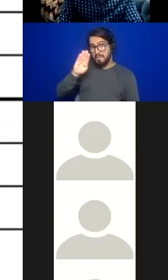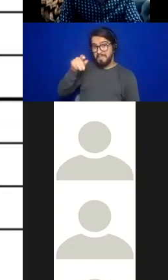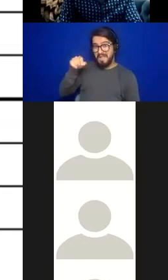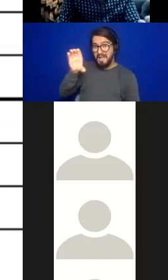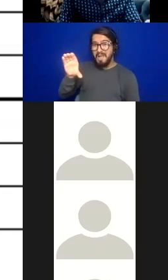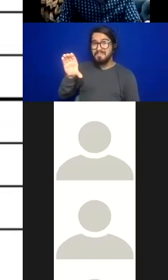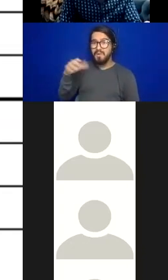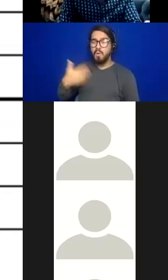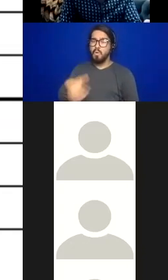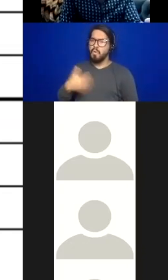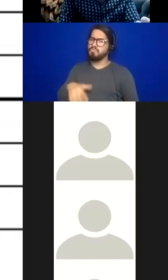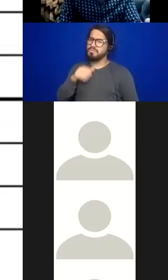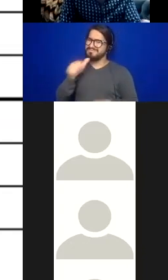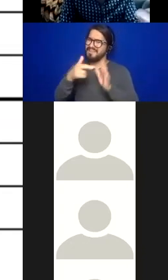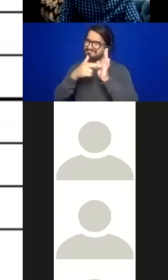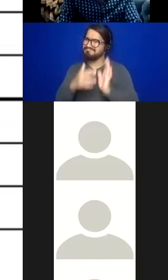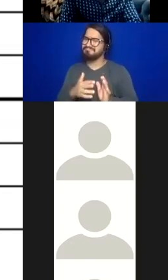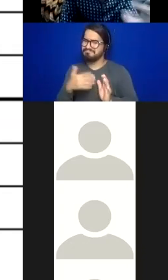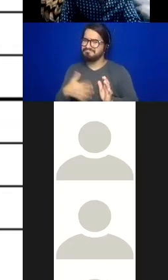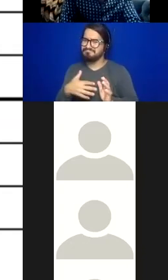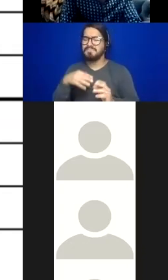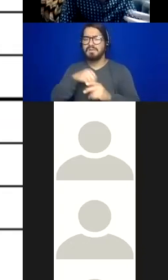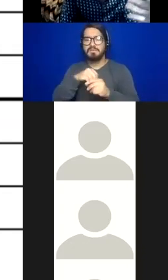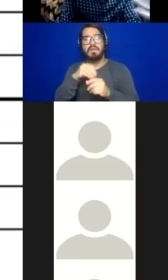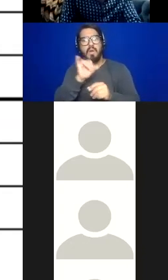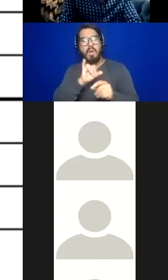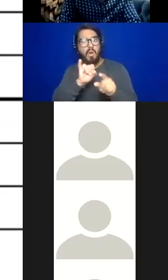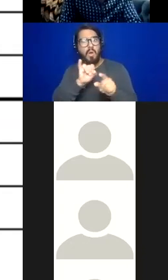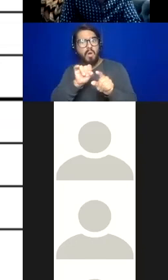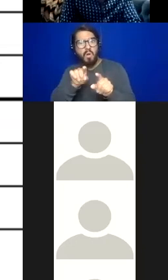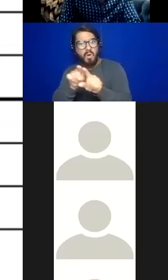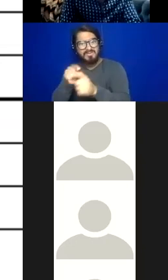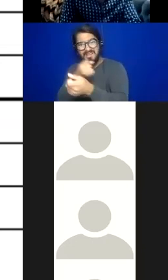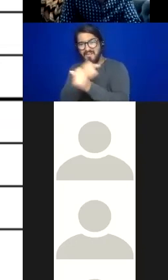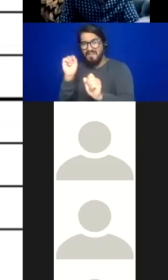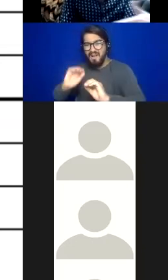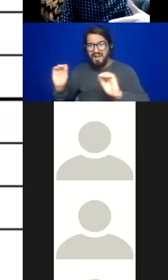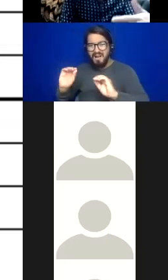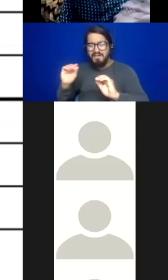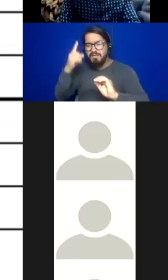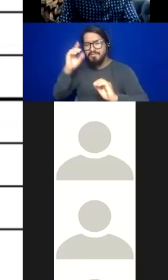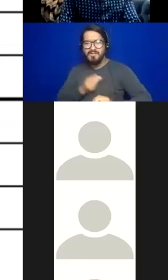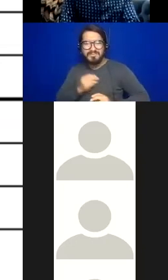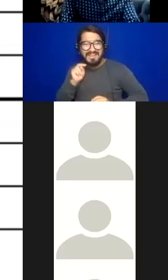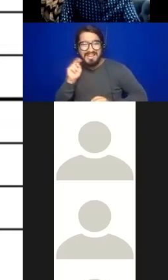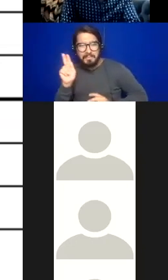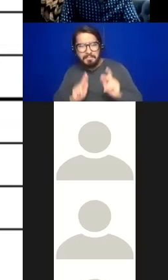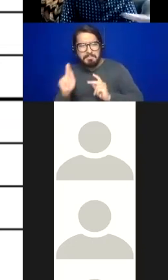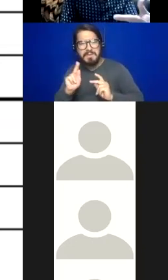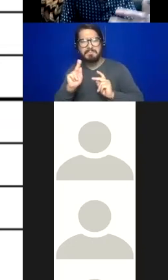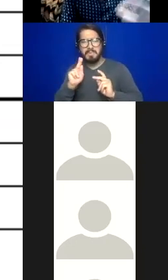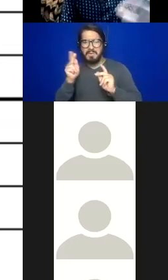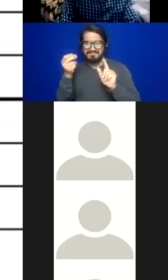disproportionately overrepresented. There's disregard for the safety of trans and non-binary people. There's a lot of